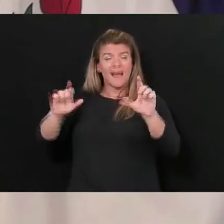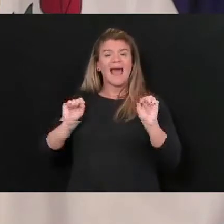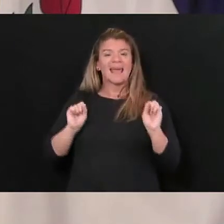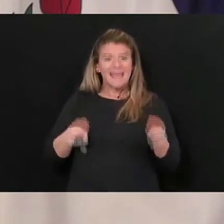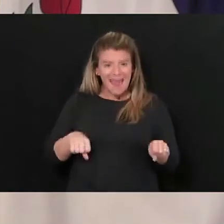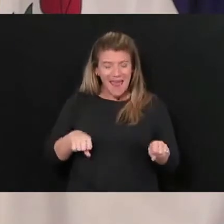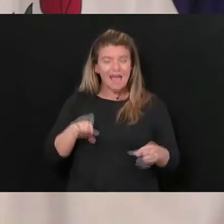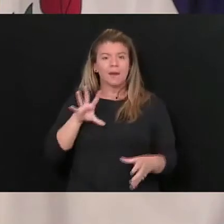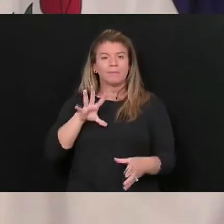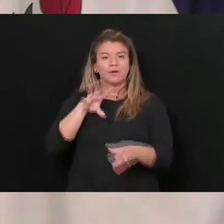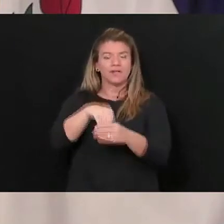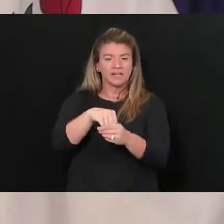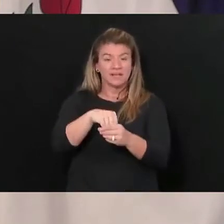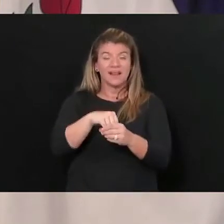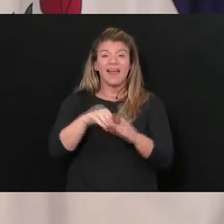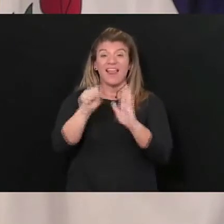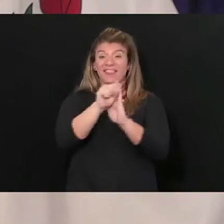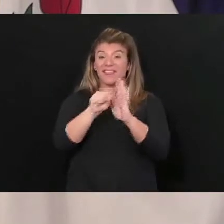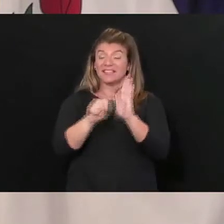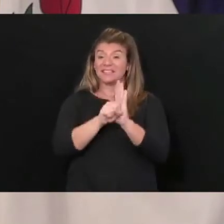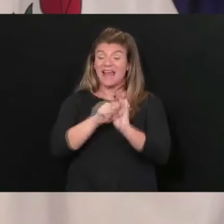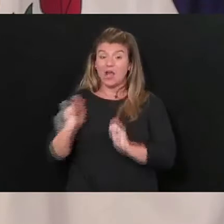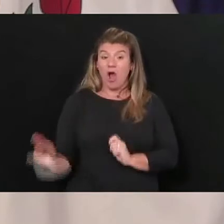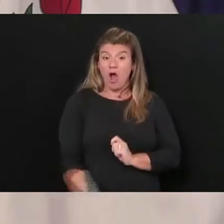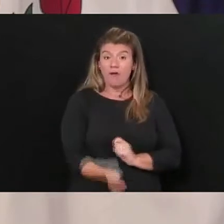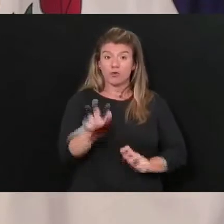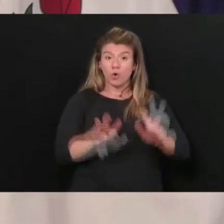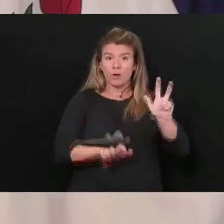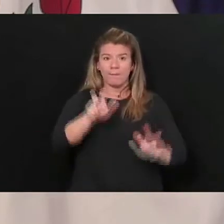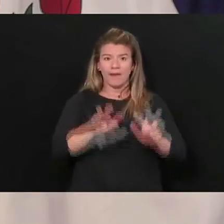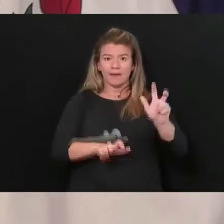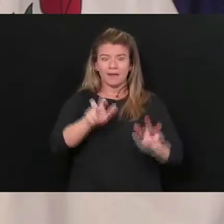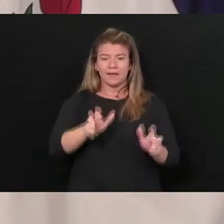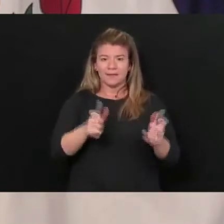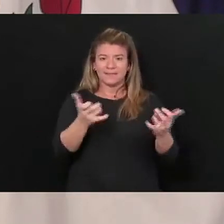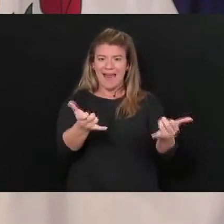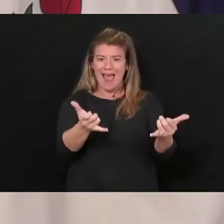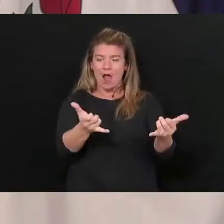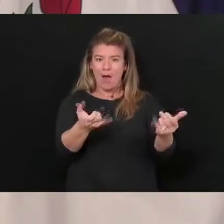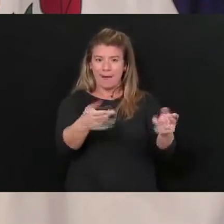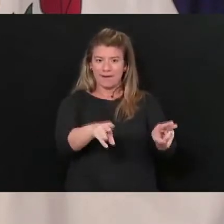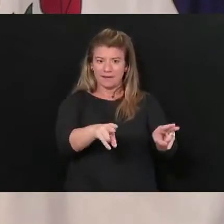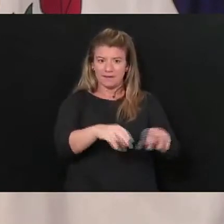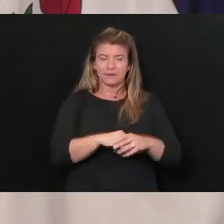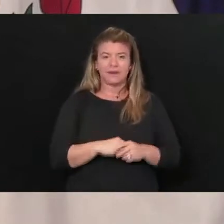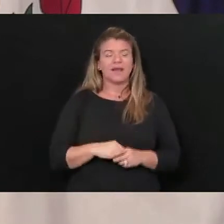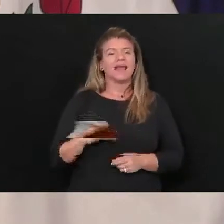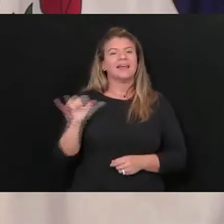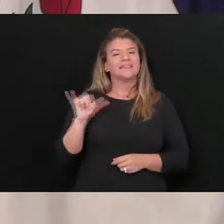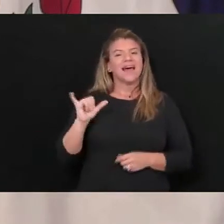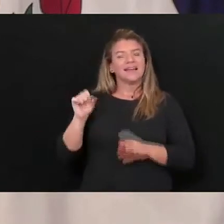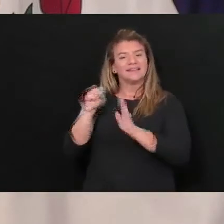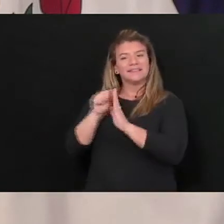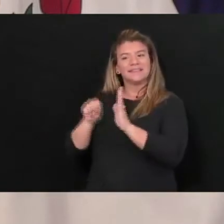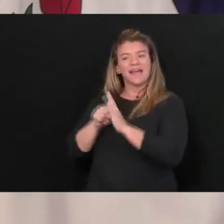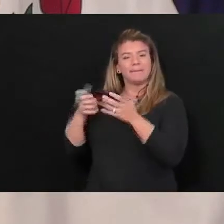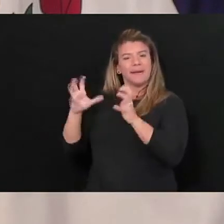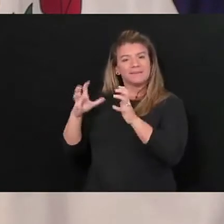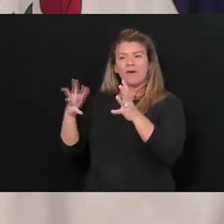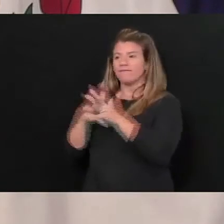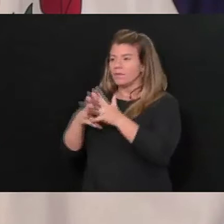participate. The state golf tournament is now coming up. This is like a state high school basketball tournament, or the state football